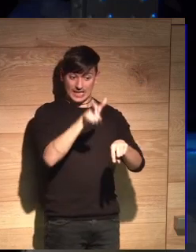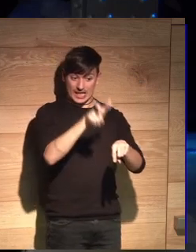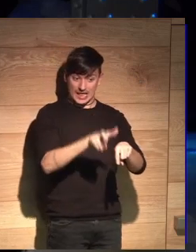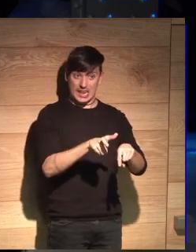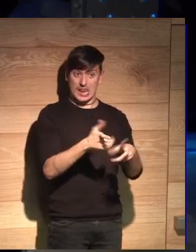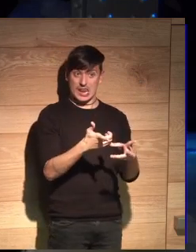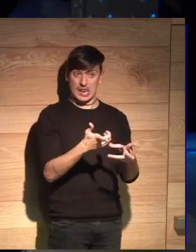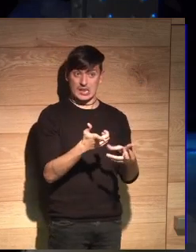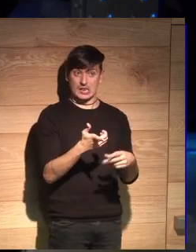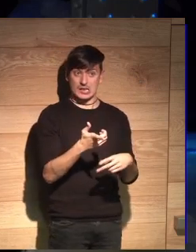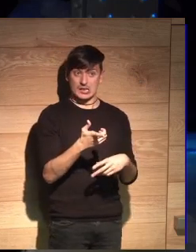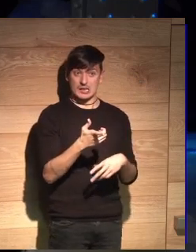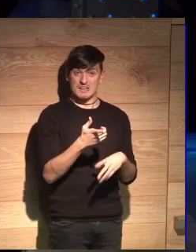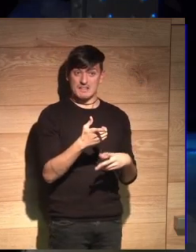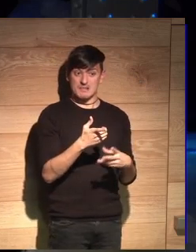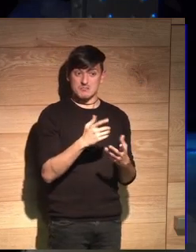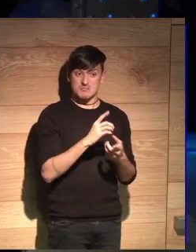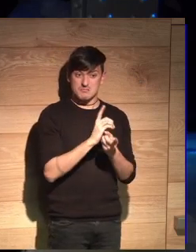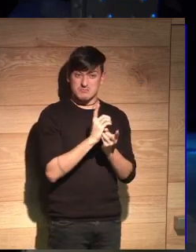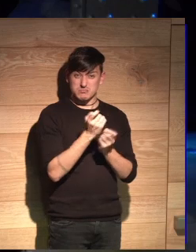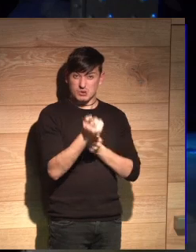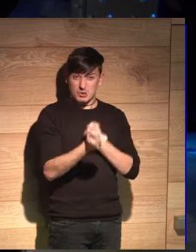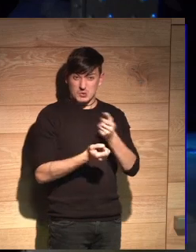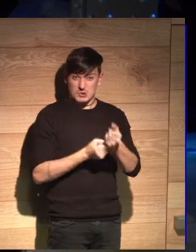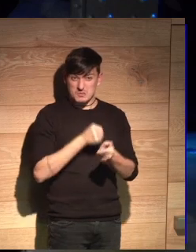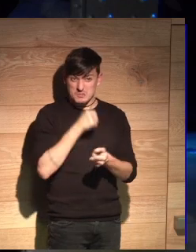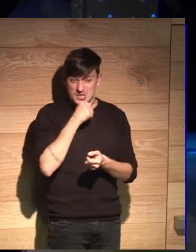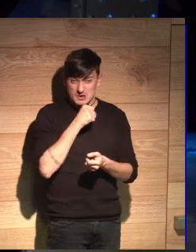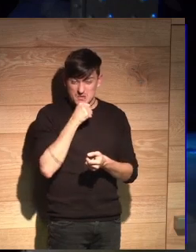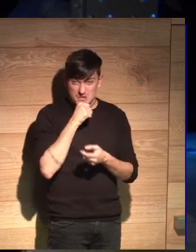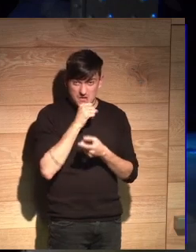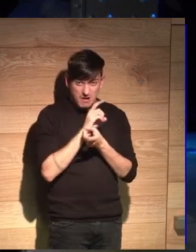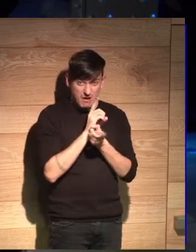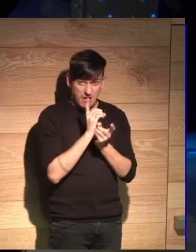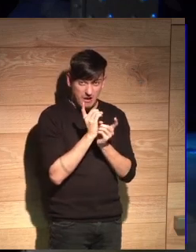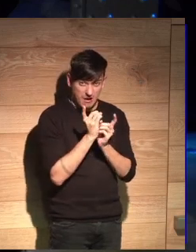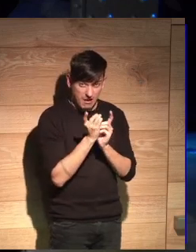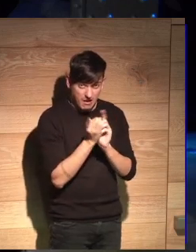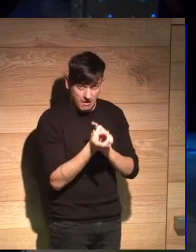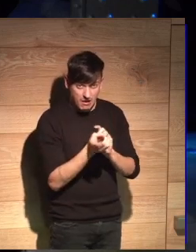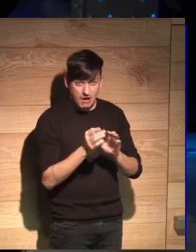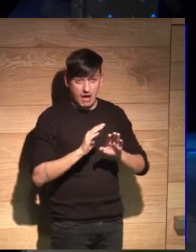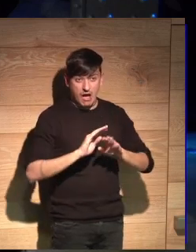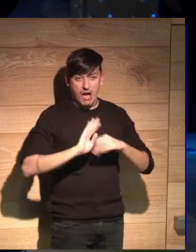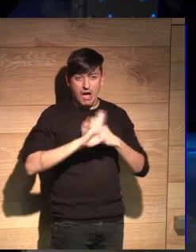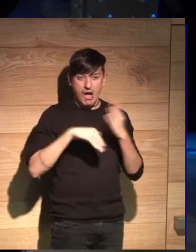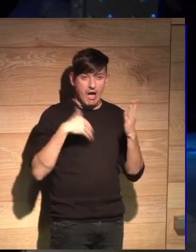Tithonus was older and older until he became